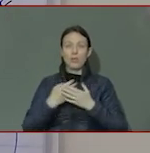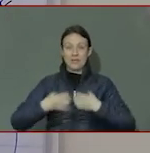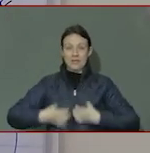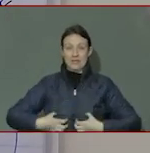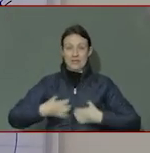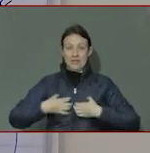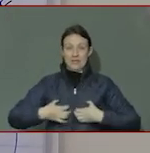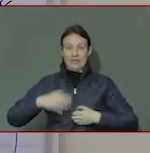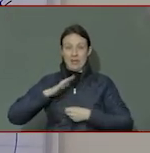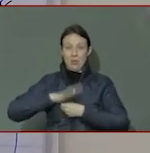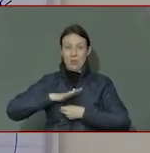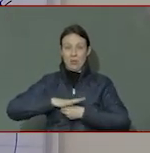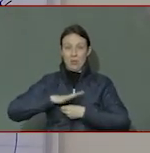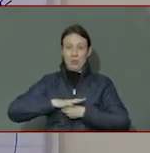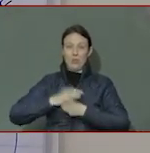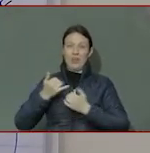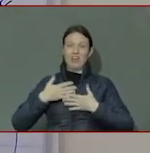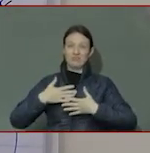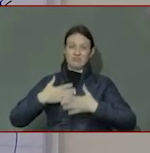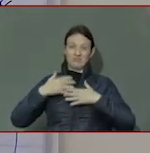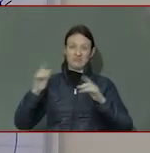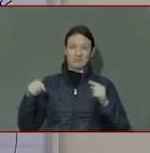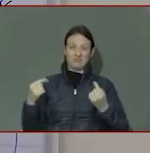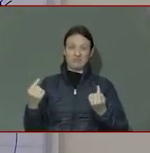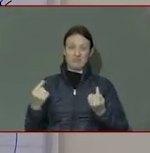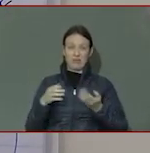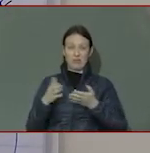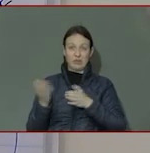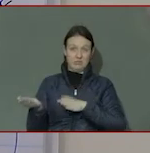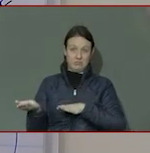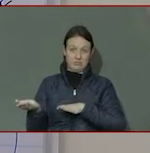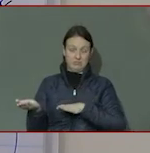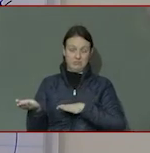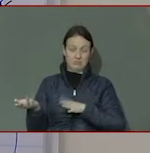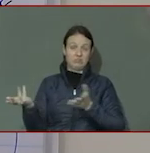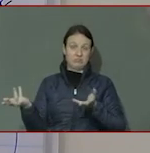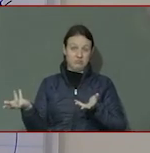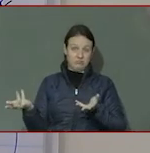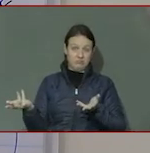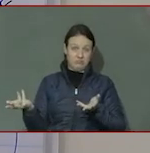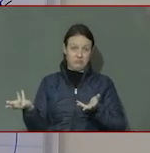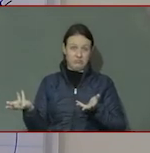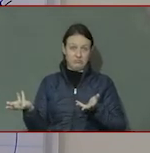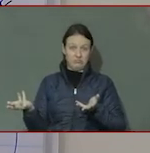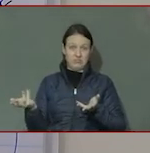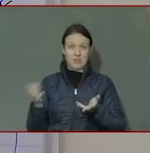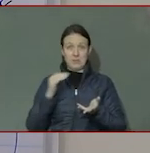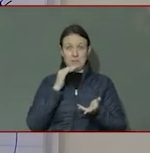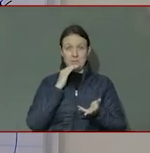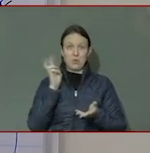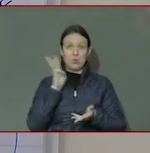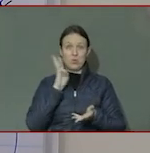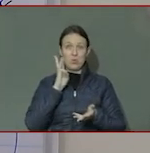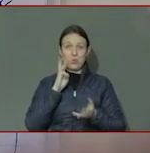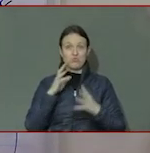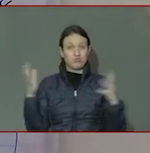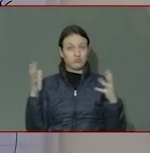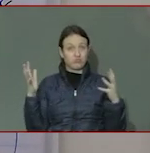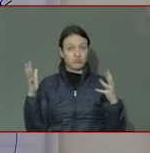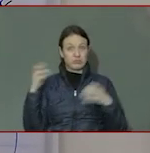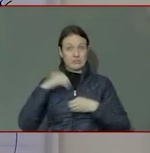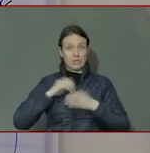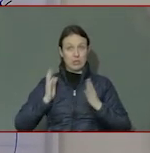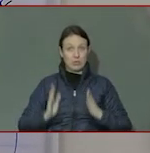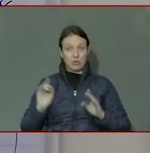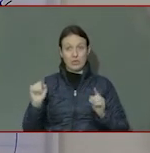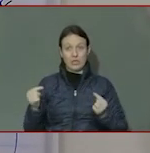lungs cannot work underwater. And then a person dies. You cannot have too much water. How do you see a